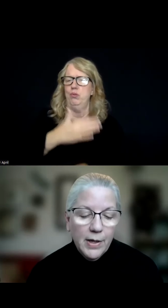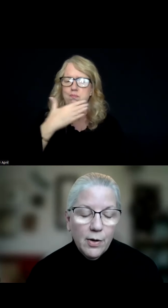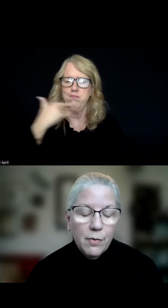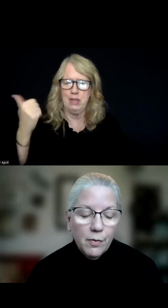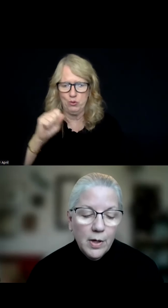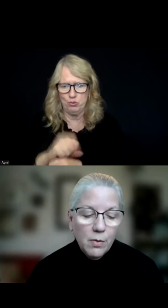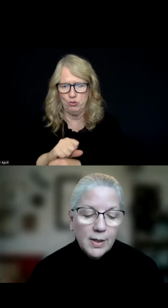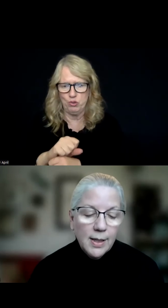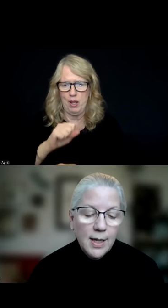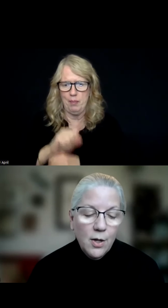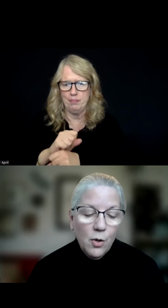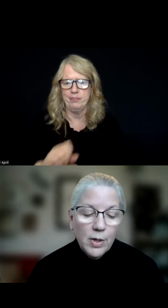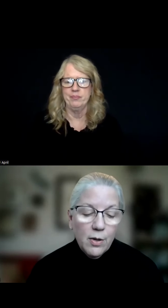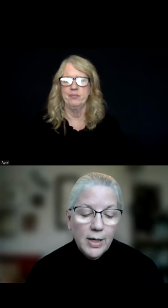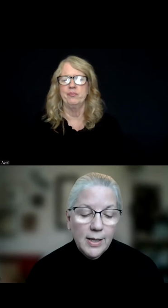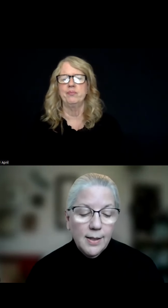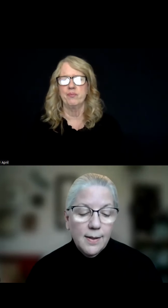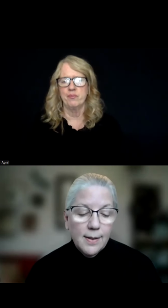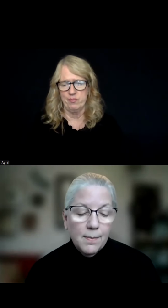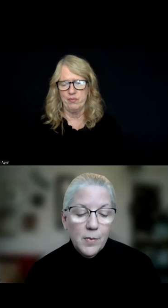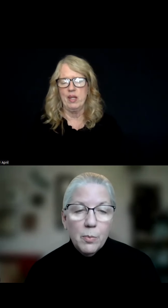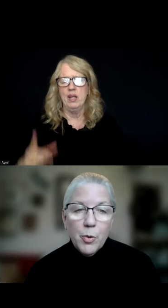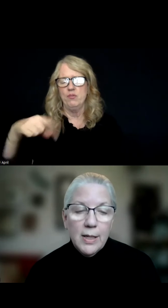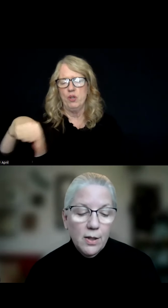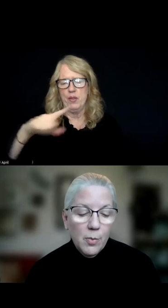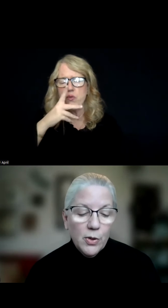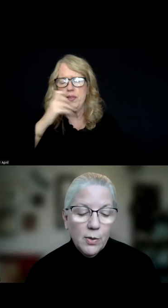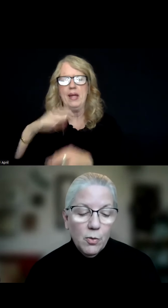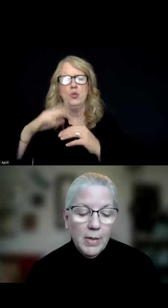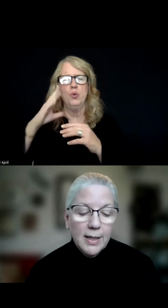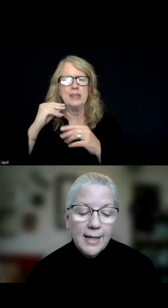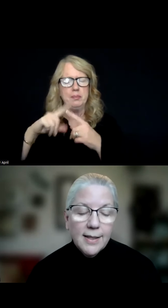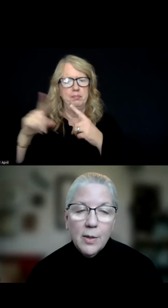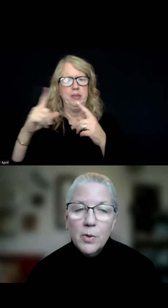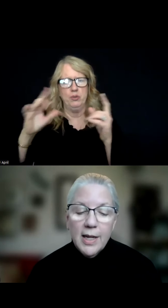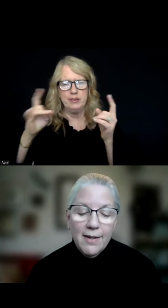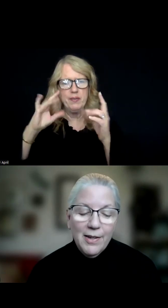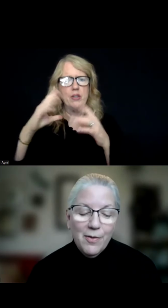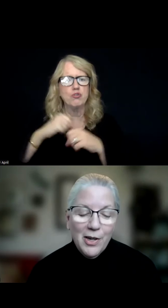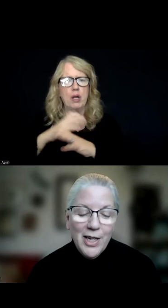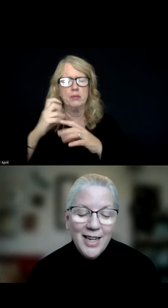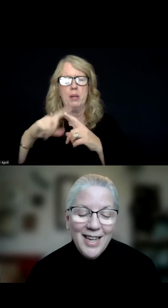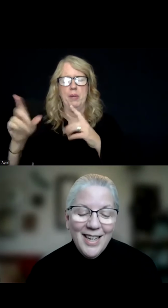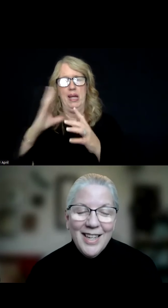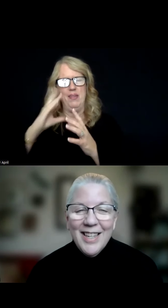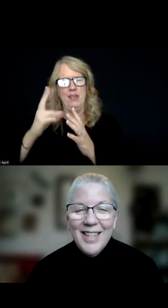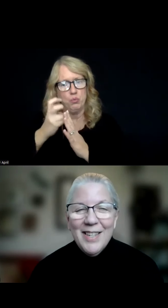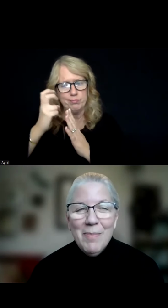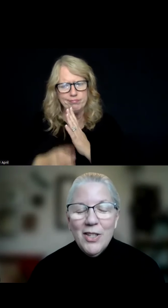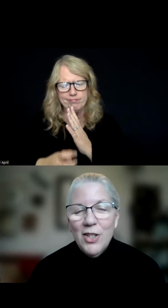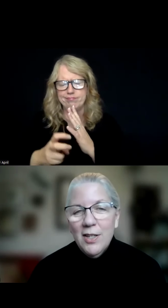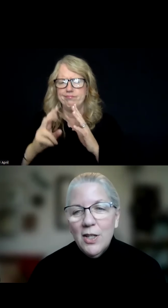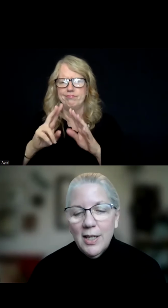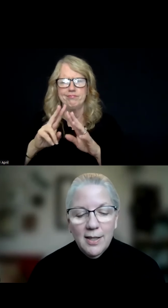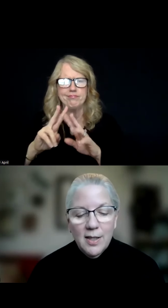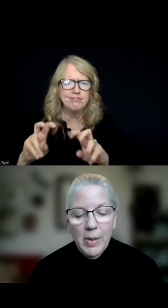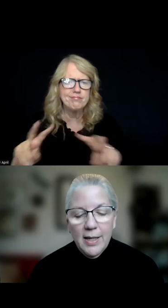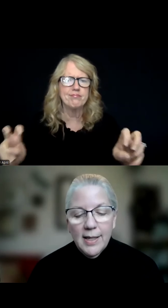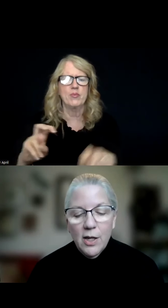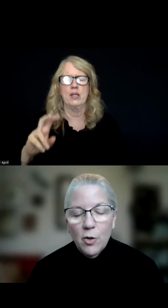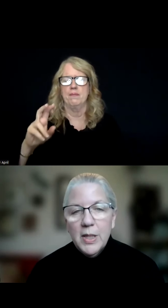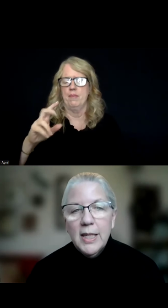of caring for folks who are in crisis that present to the emergency room. And lastly, we're diving very much into the